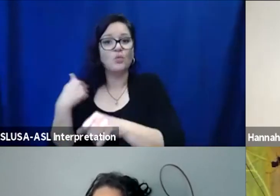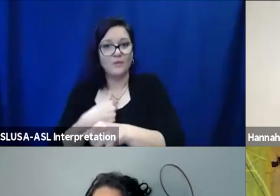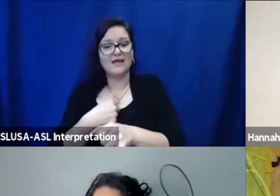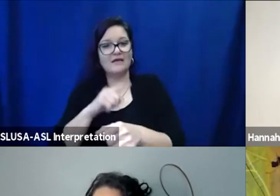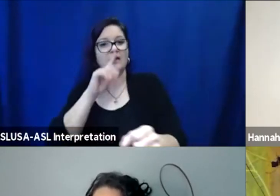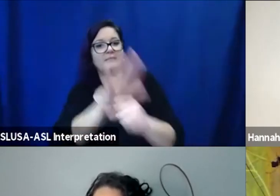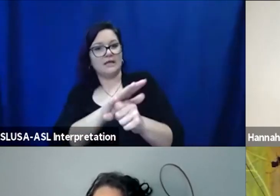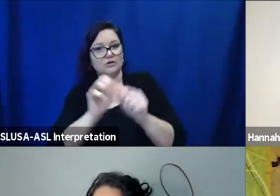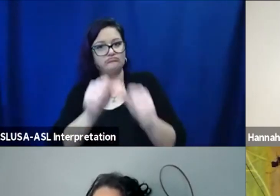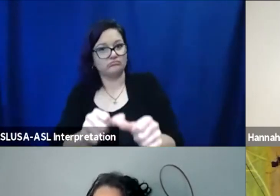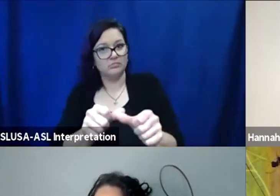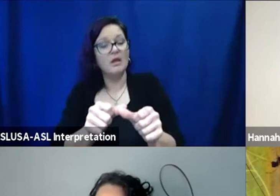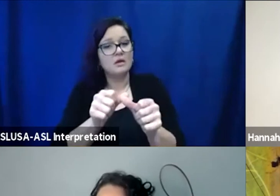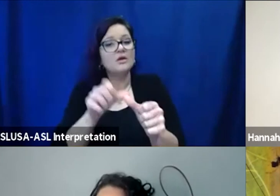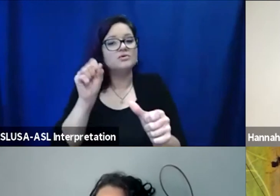that. So it